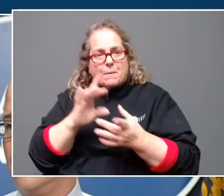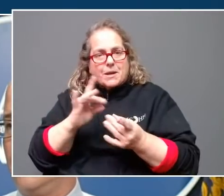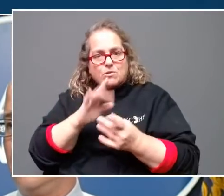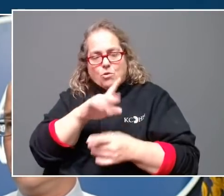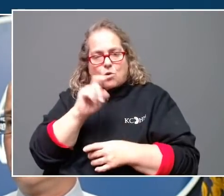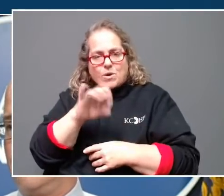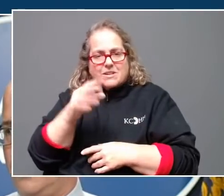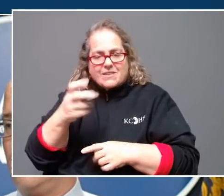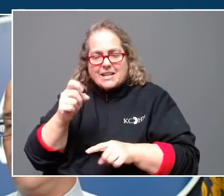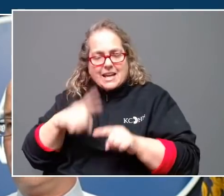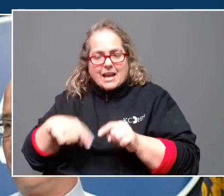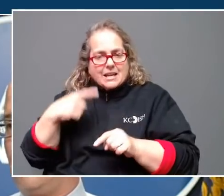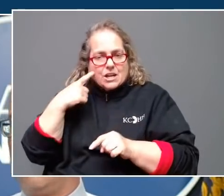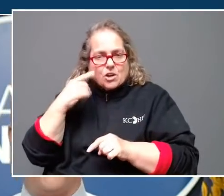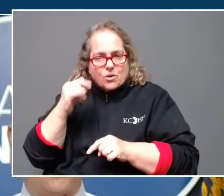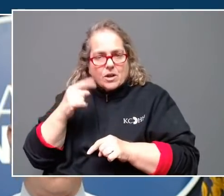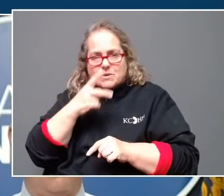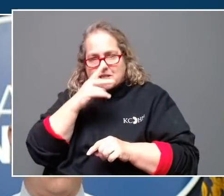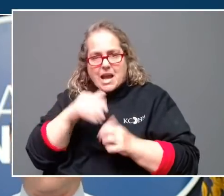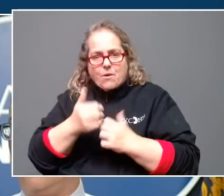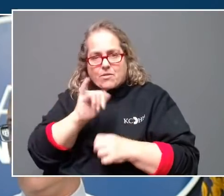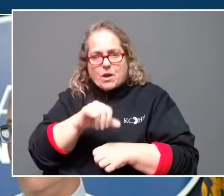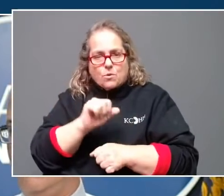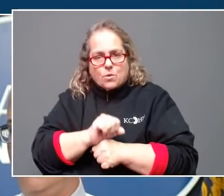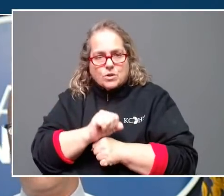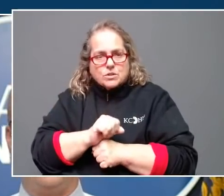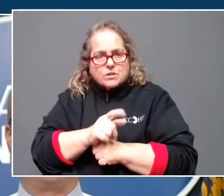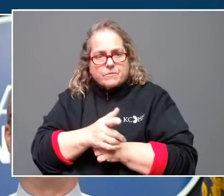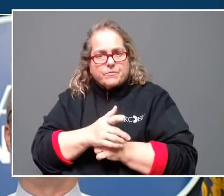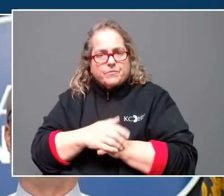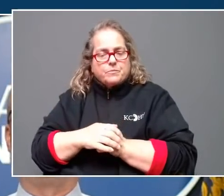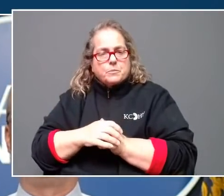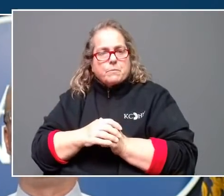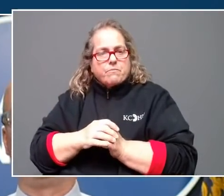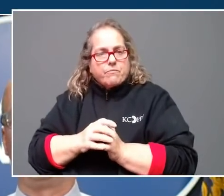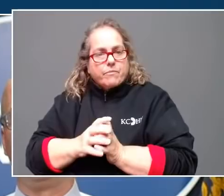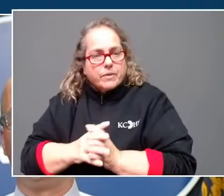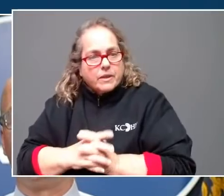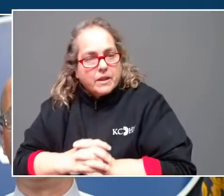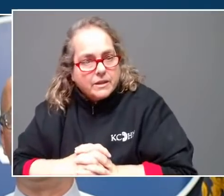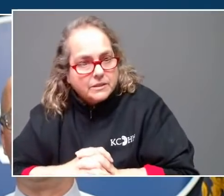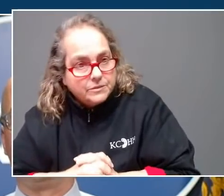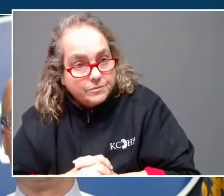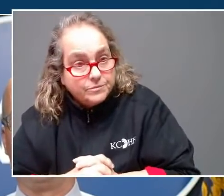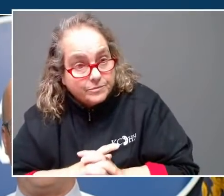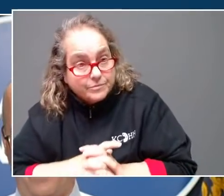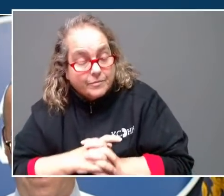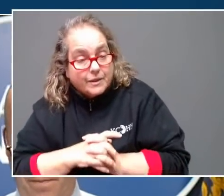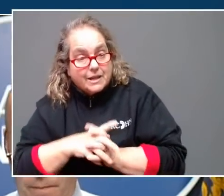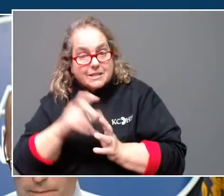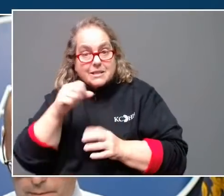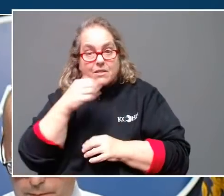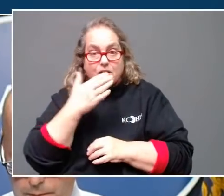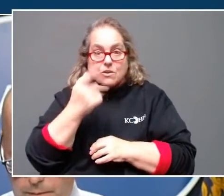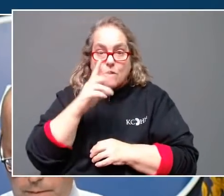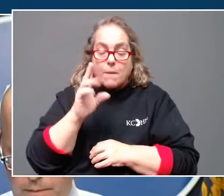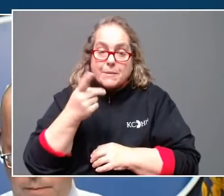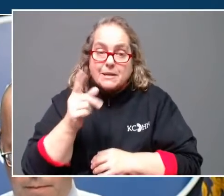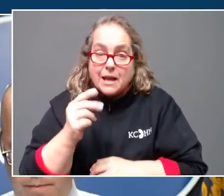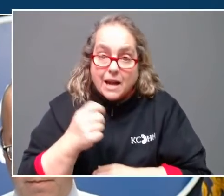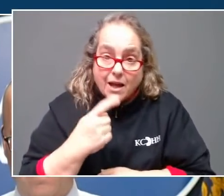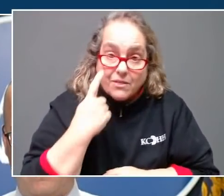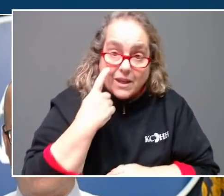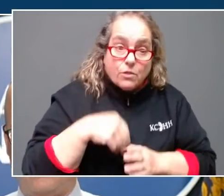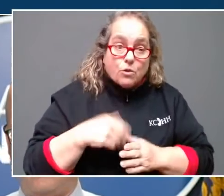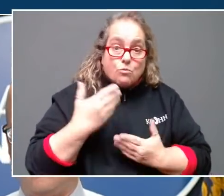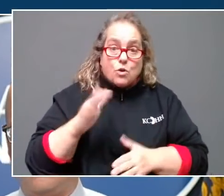works. So, Sure. So why don't we start Steve, within the room? Yes, sir. Yeah, thanks for the update. And I think in the room,